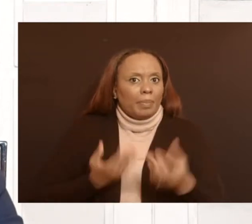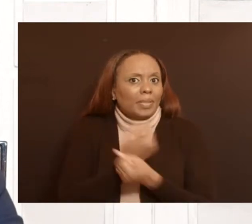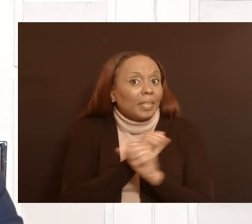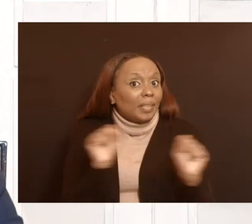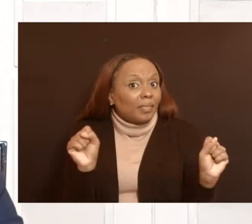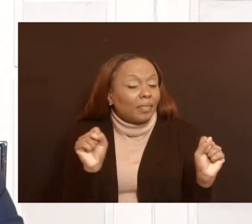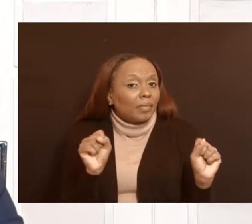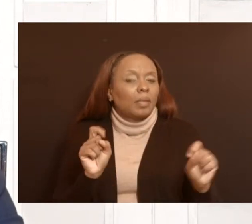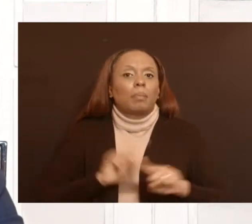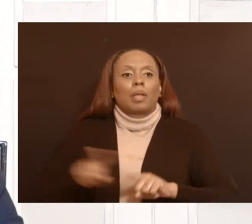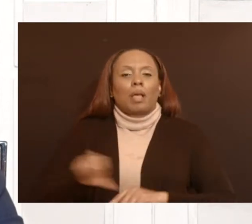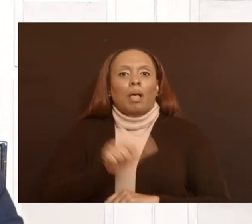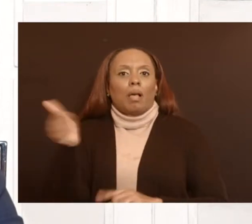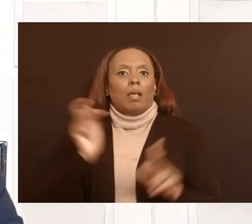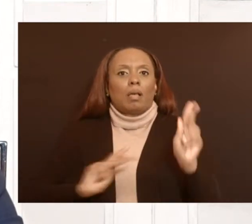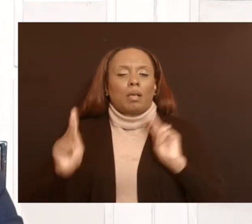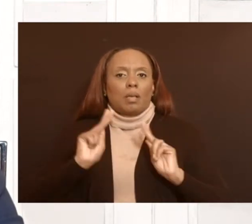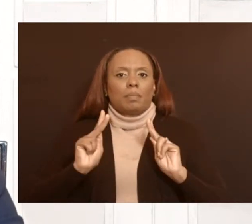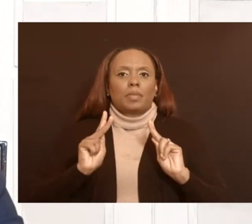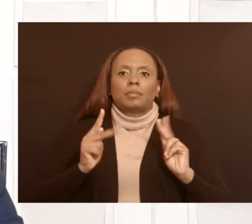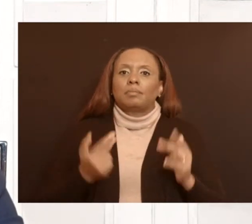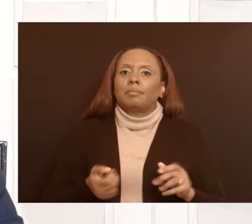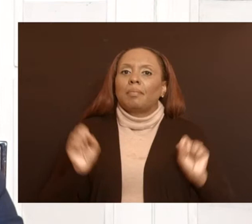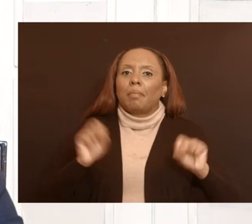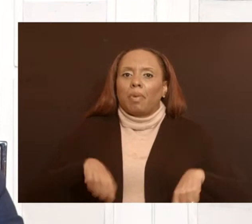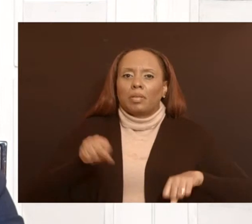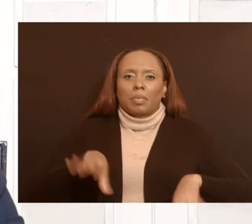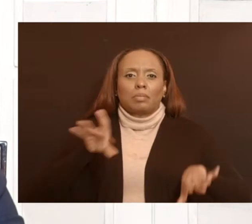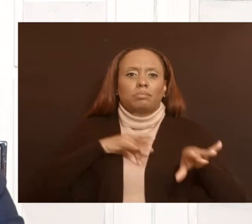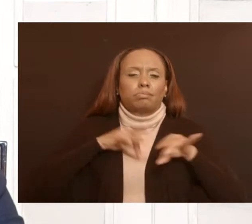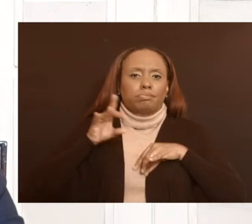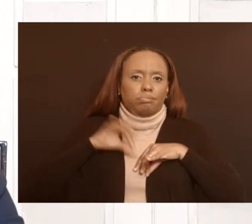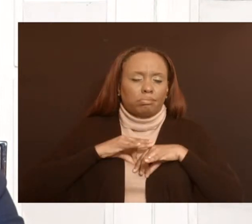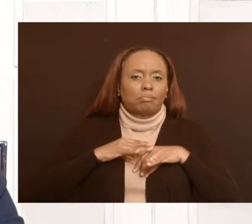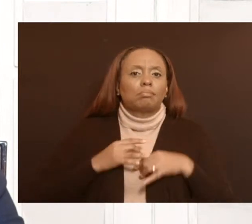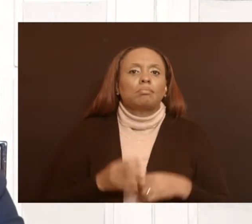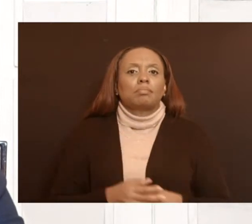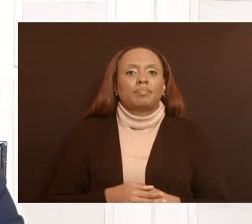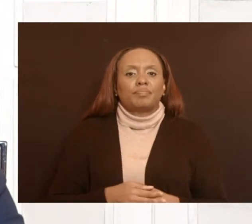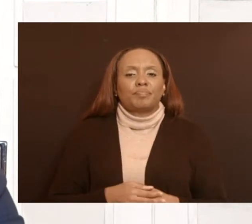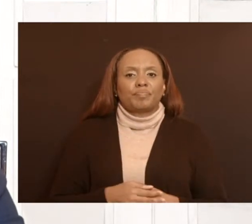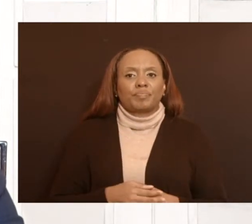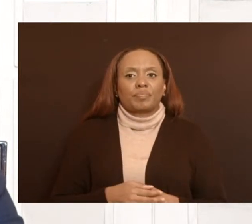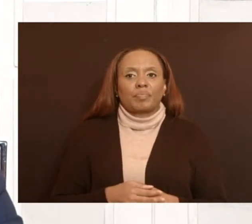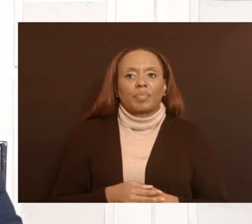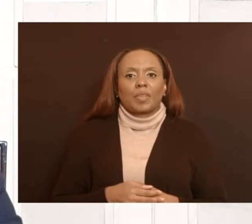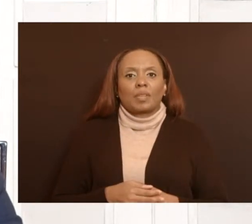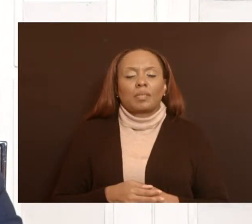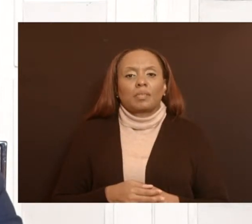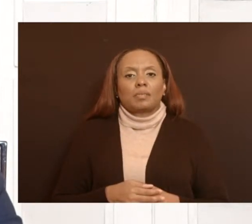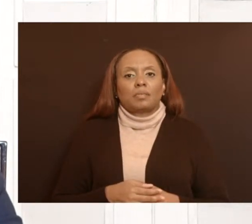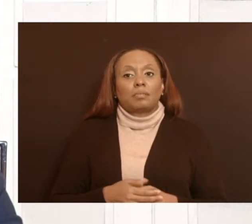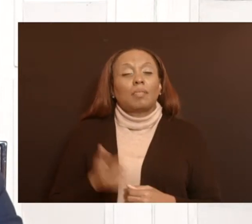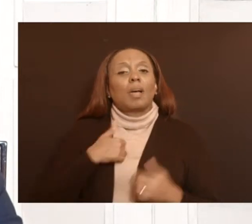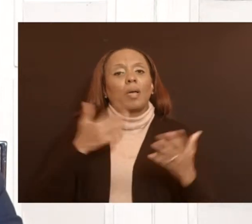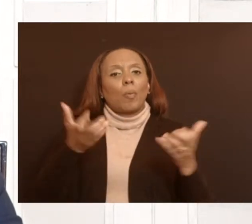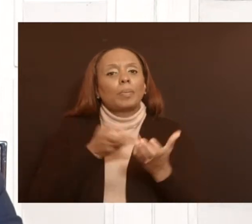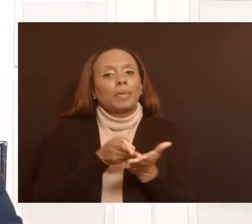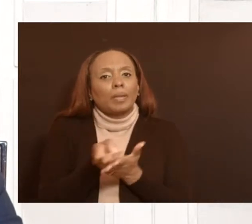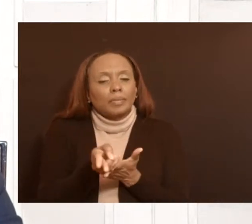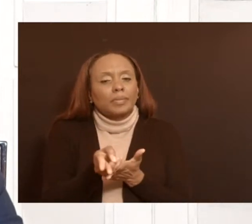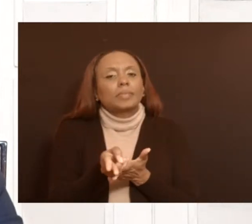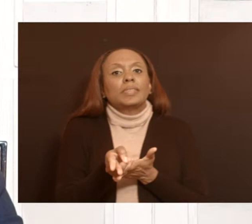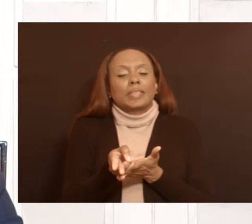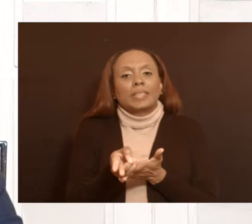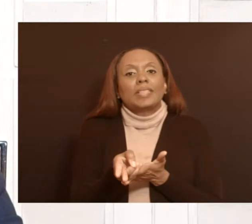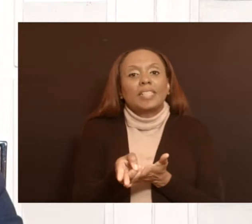household who are not are potential problems. And this is why I think there needs to be to be frankly honest, needs to be a greater